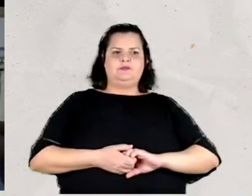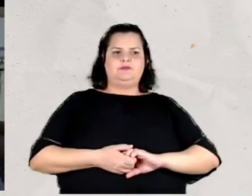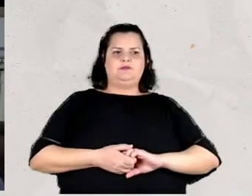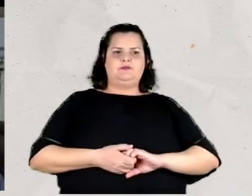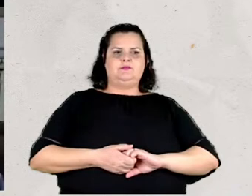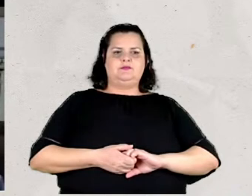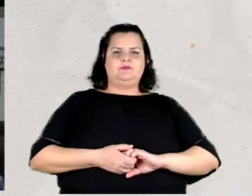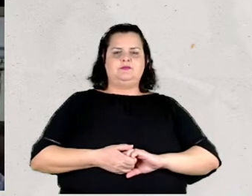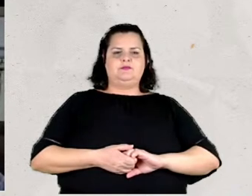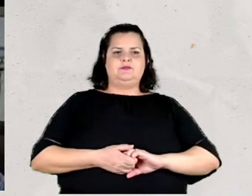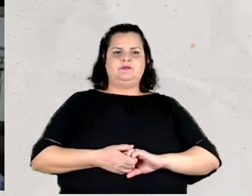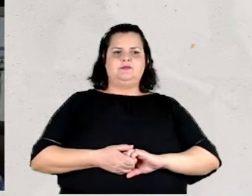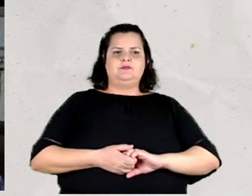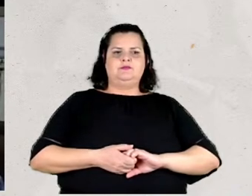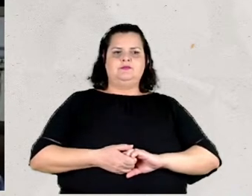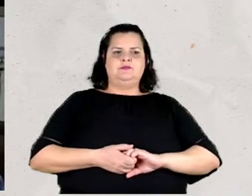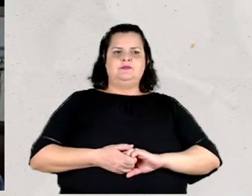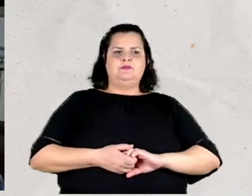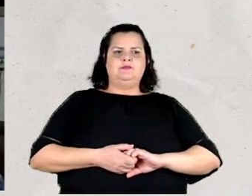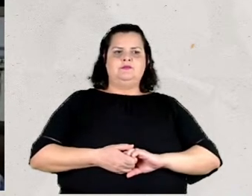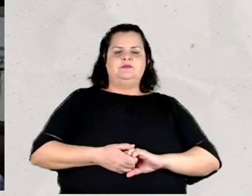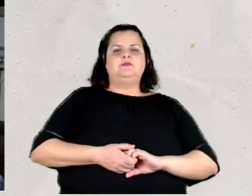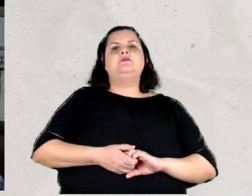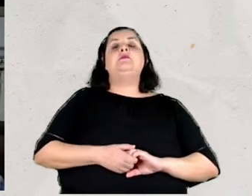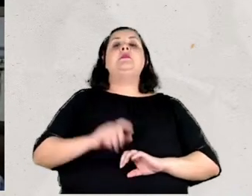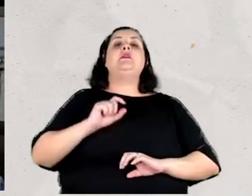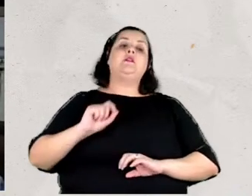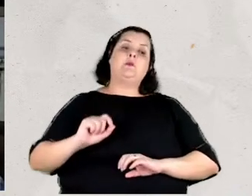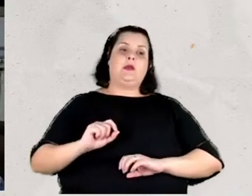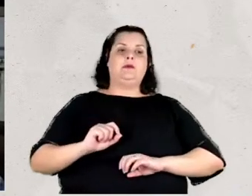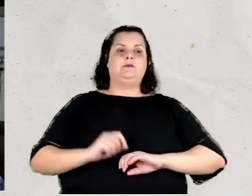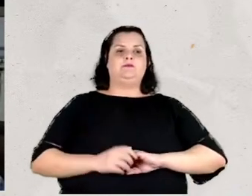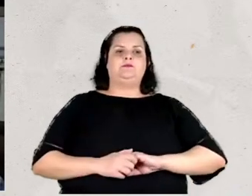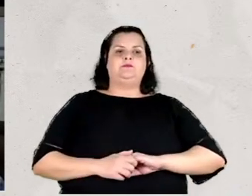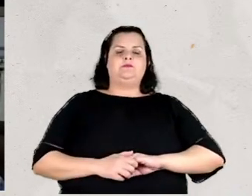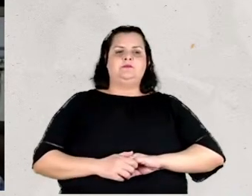Of course, not of course, but I believe that with the